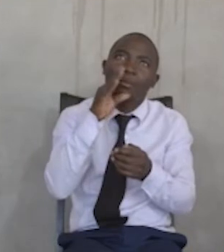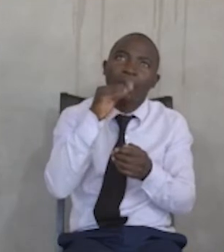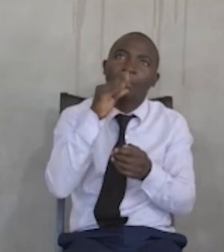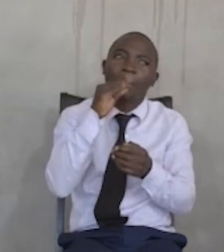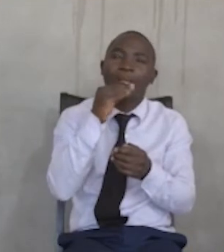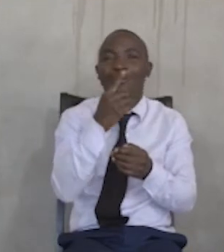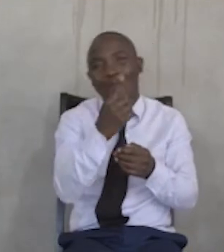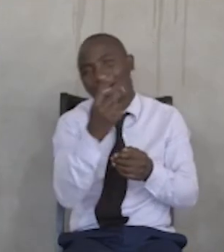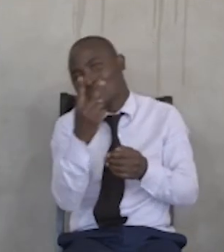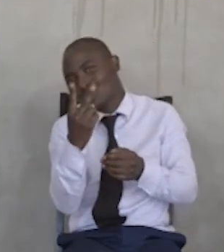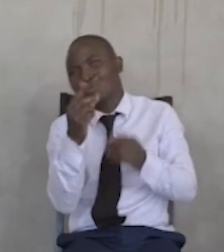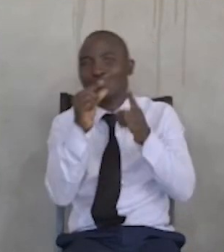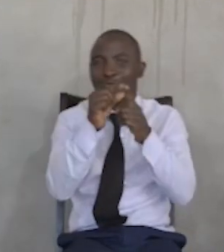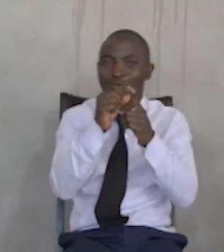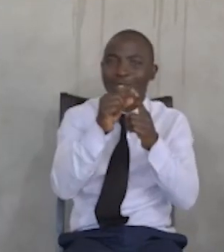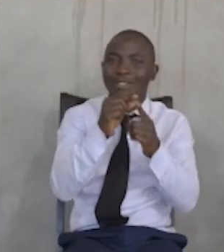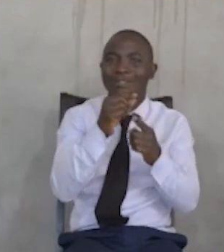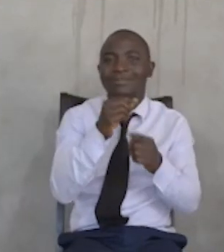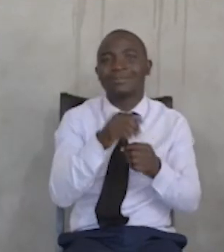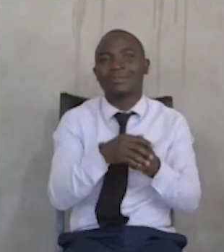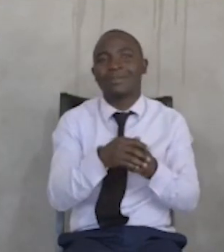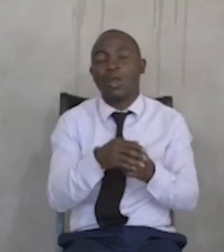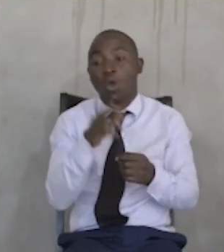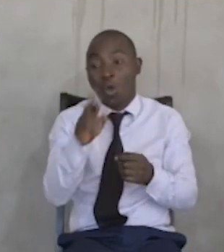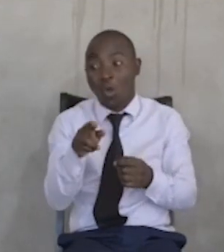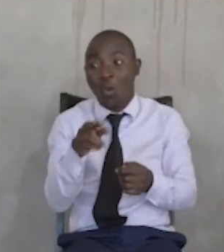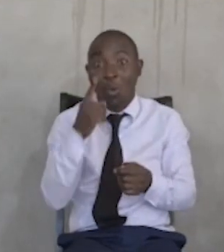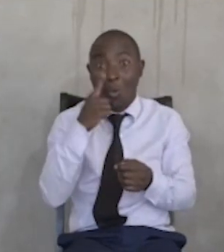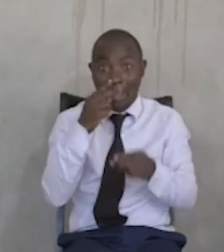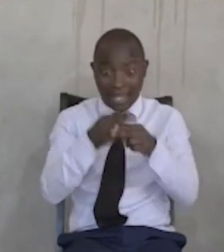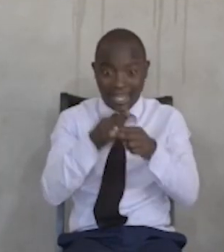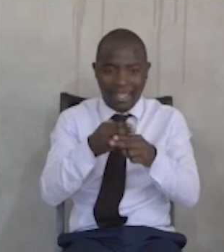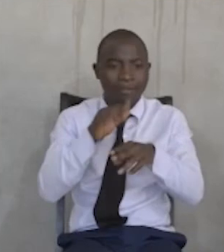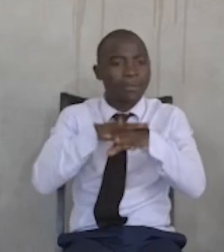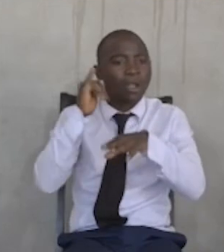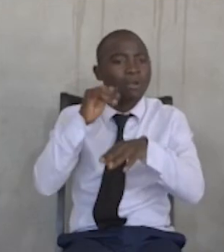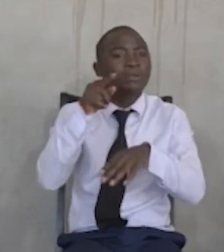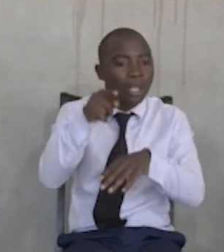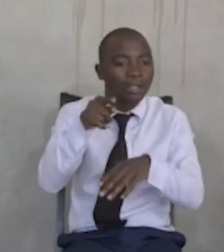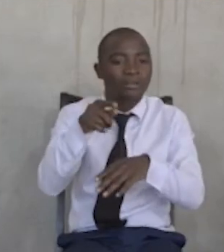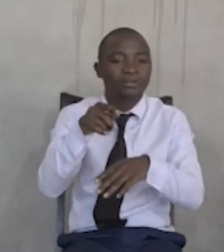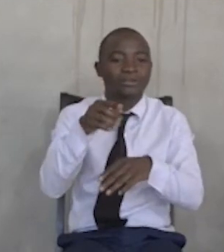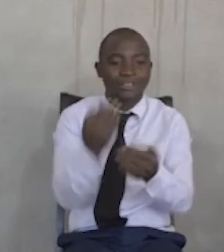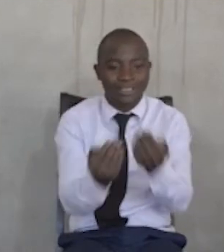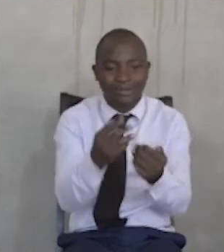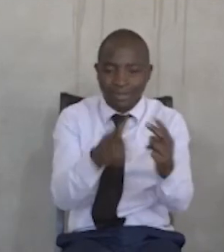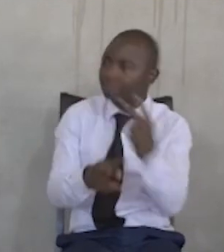We expect them to respond when their name is called. So if a child is